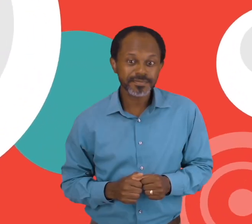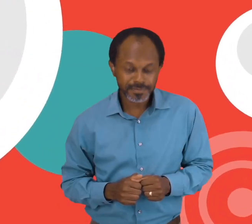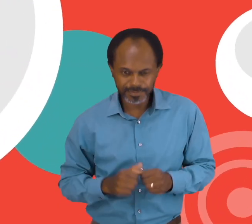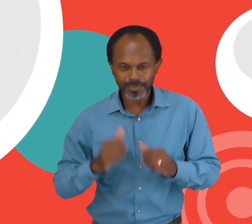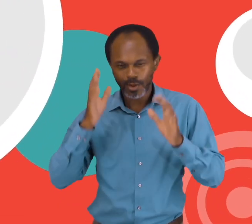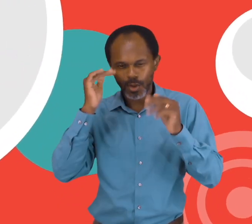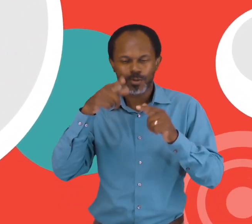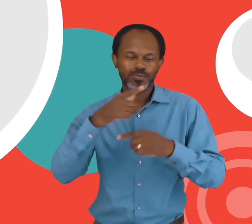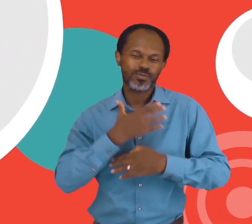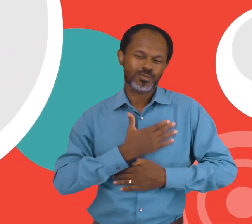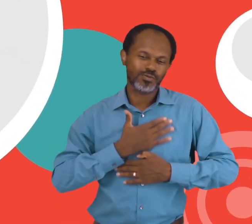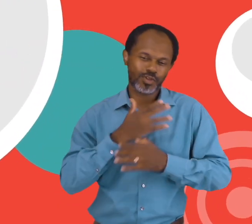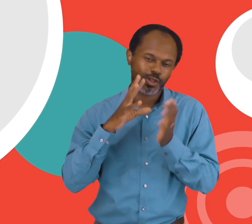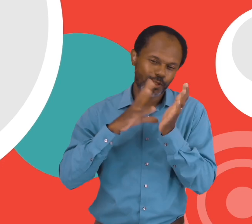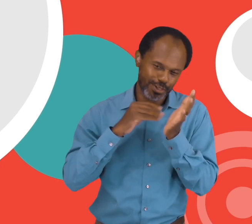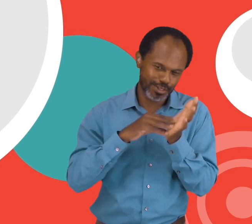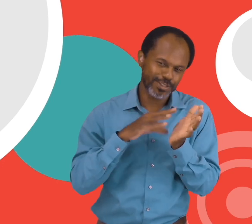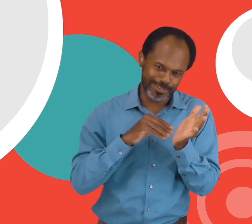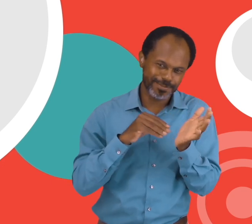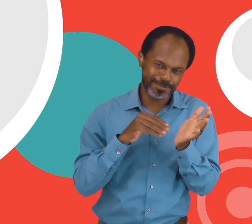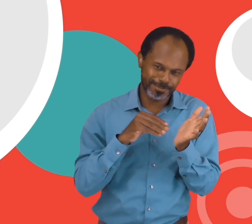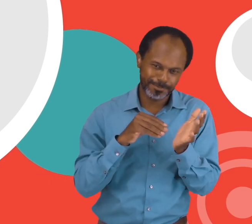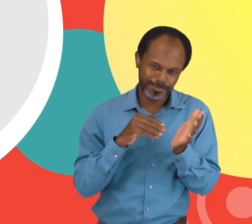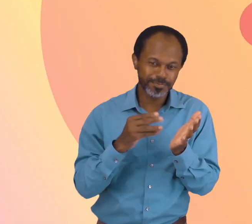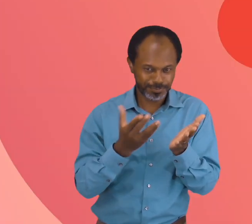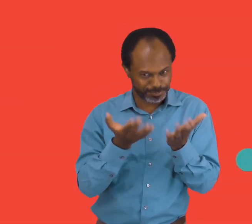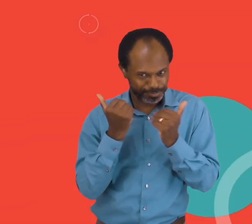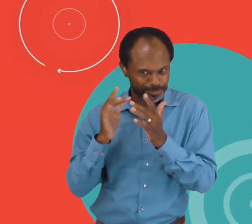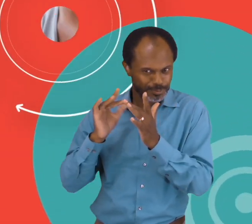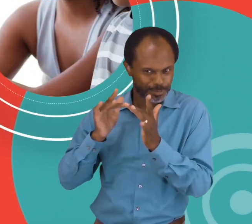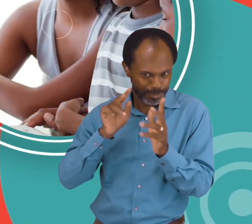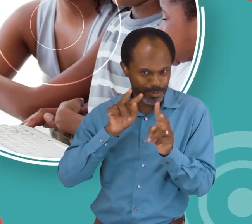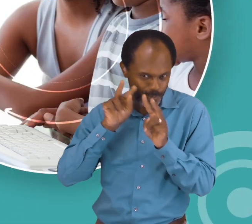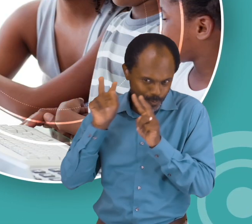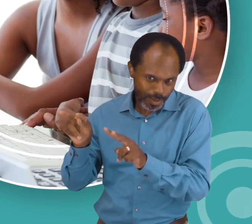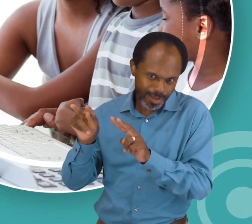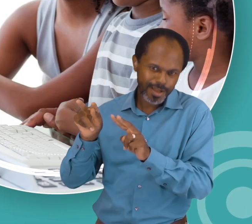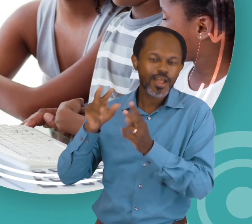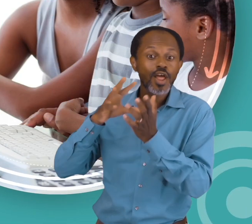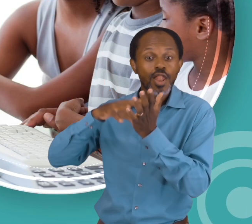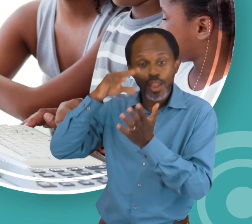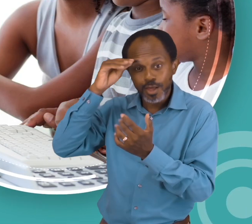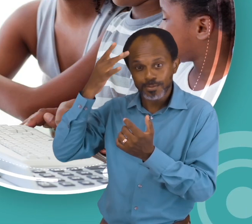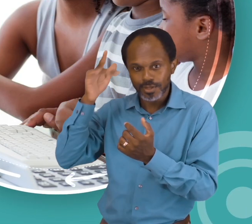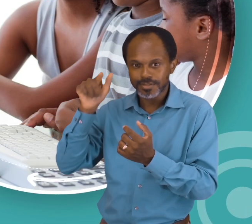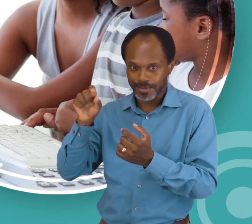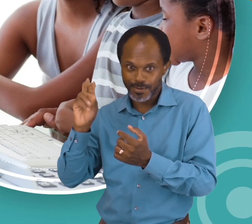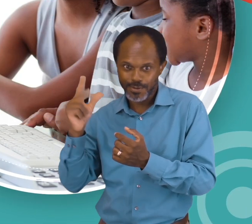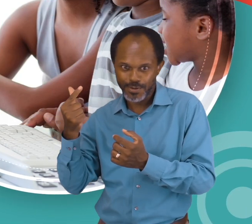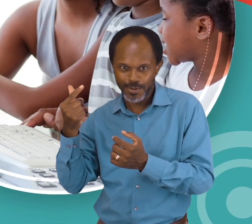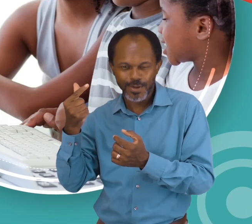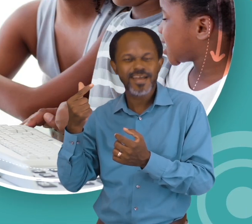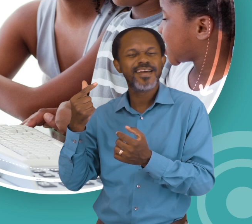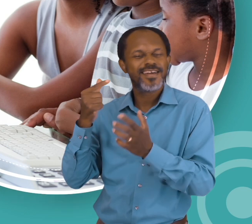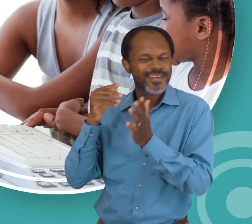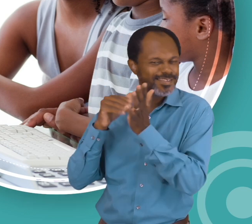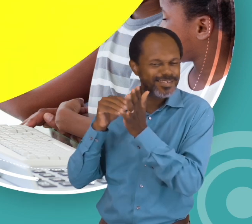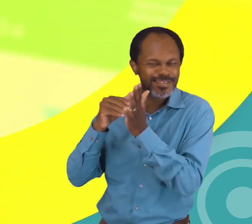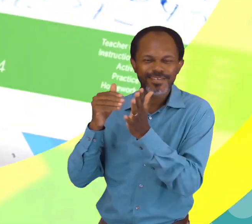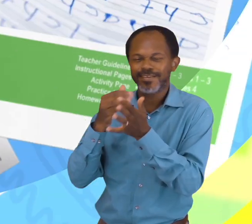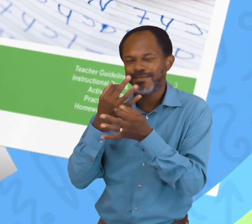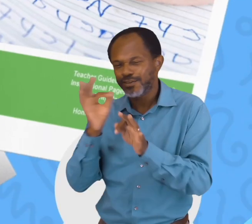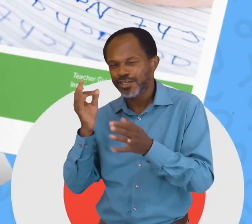Hope you had fun learning with us. Visit us at learnbright.org for thousands of free